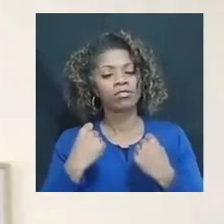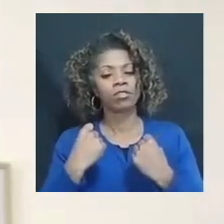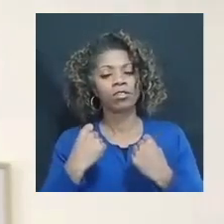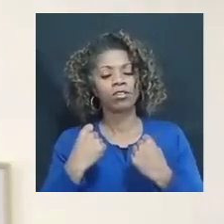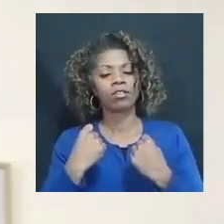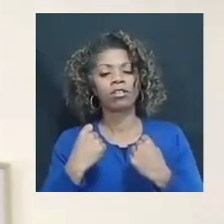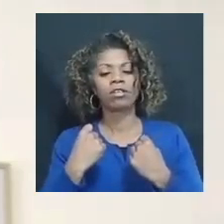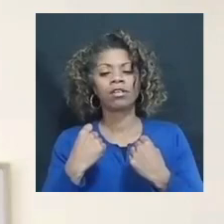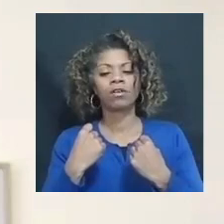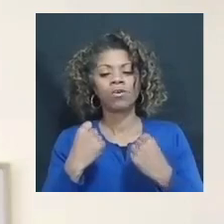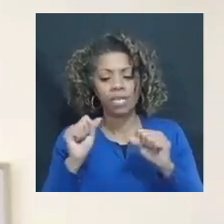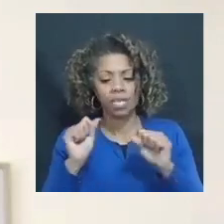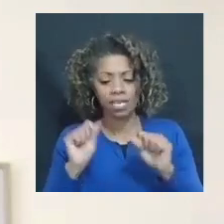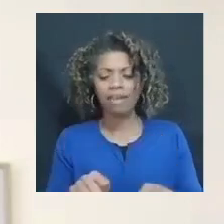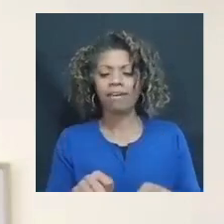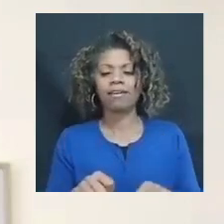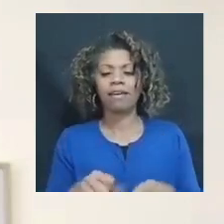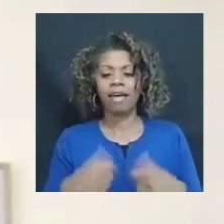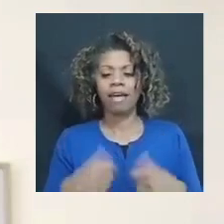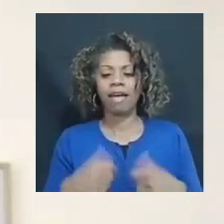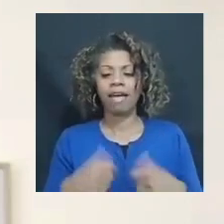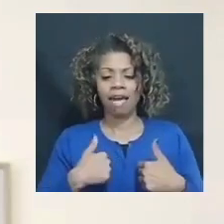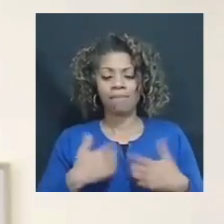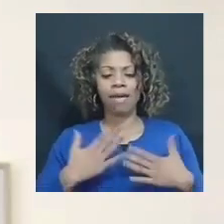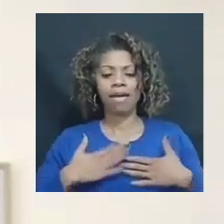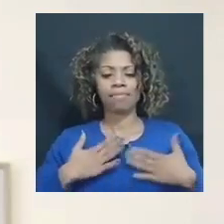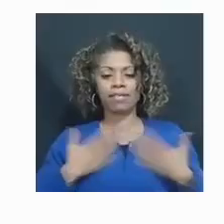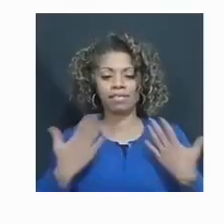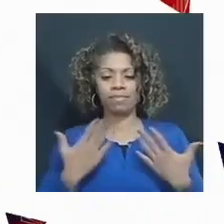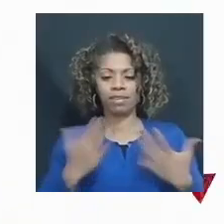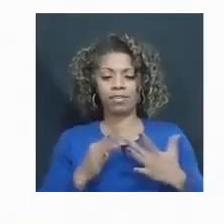board chair, and I welcome each of you to be.